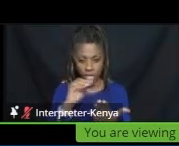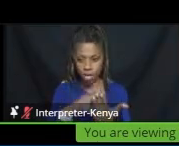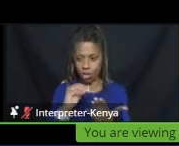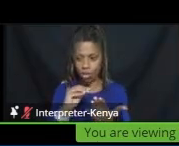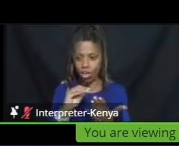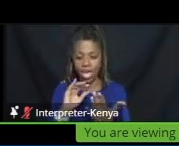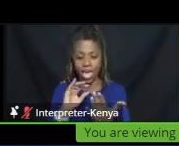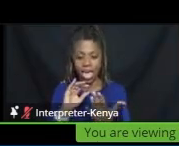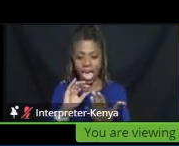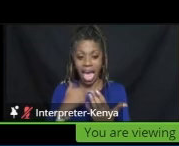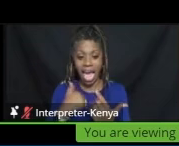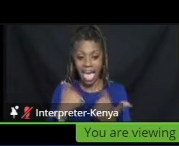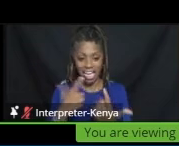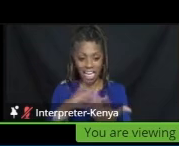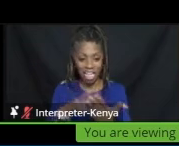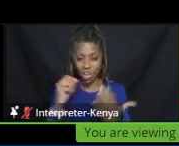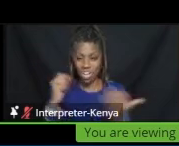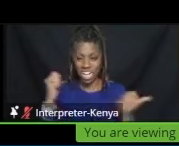house.